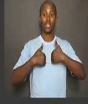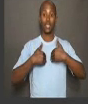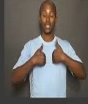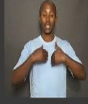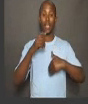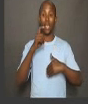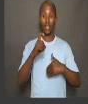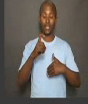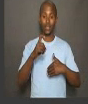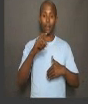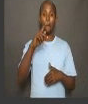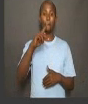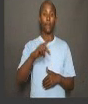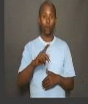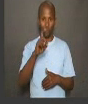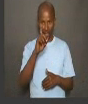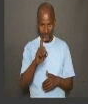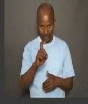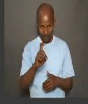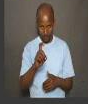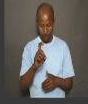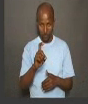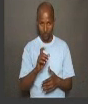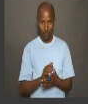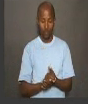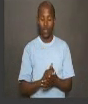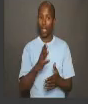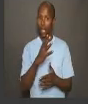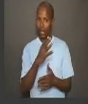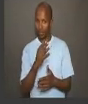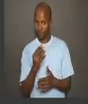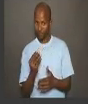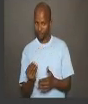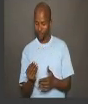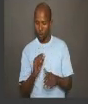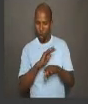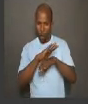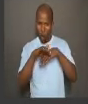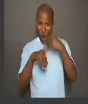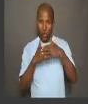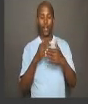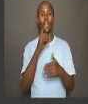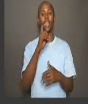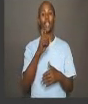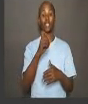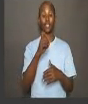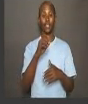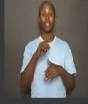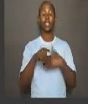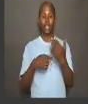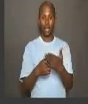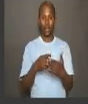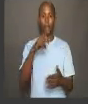x for p of x, and for all x then p